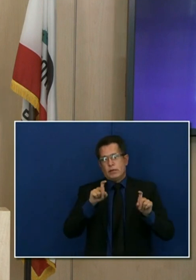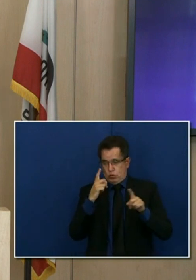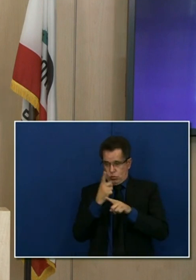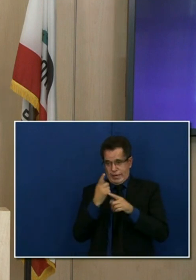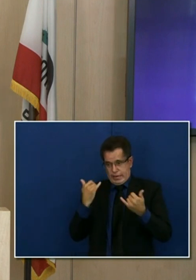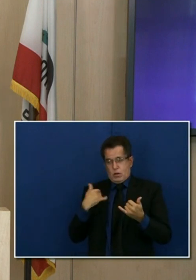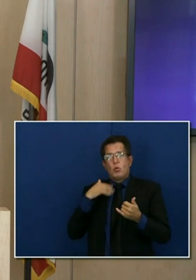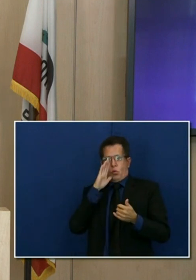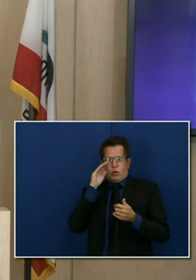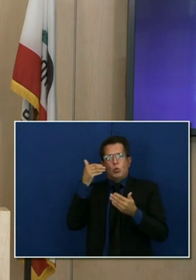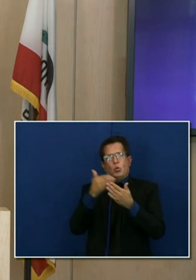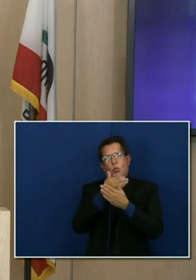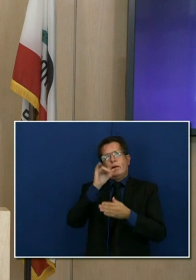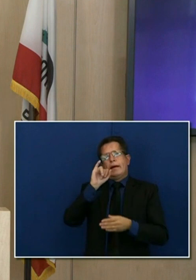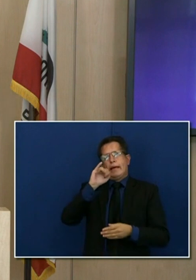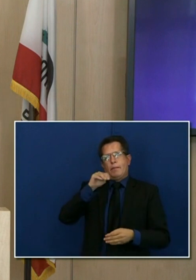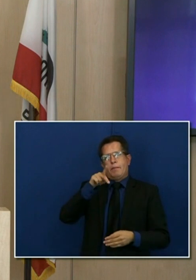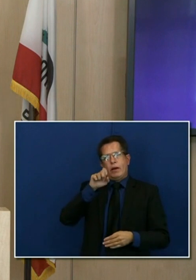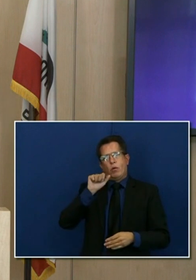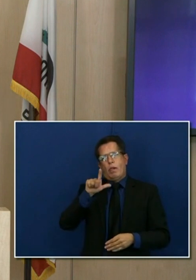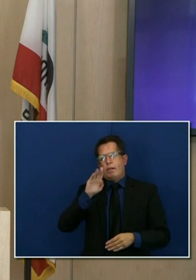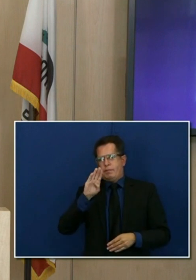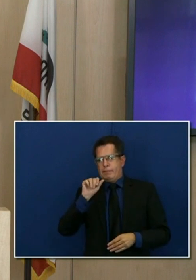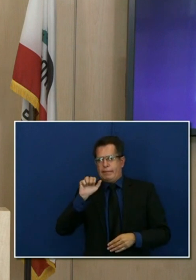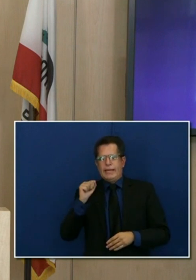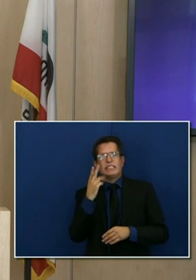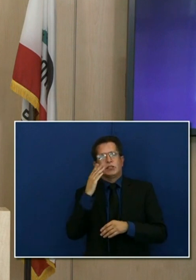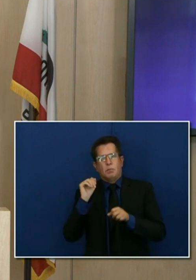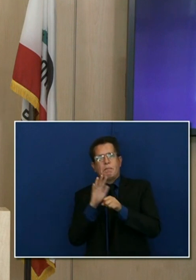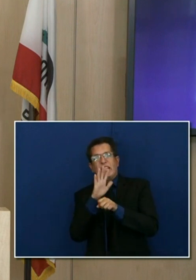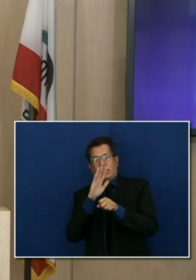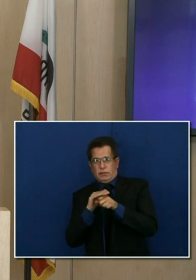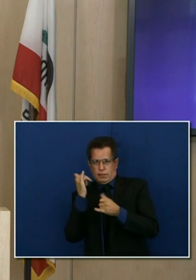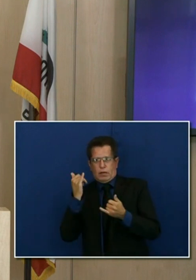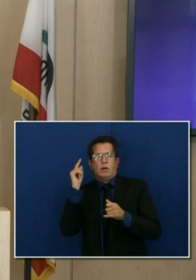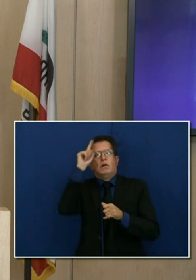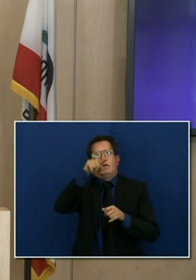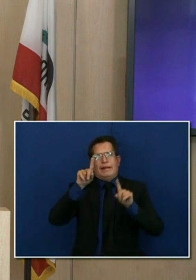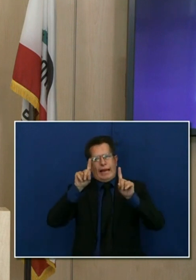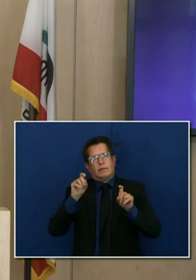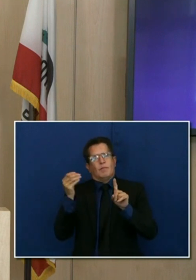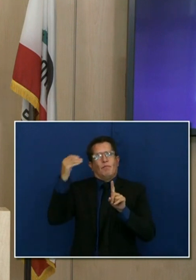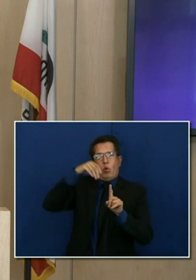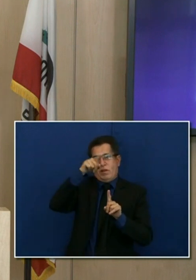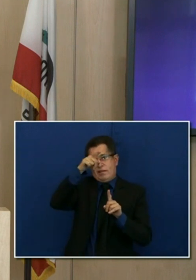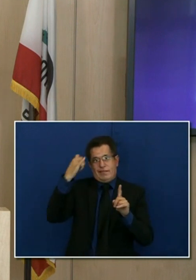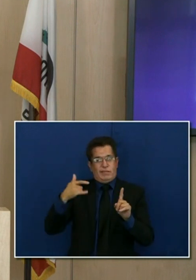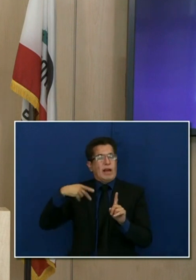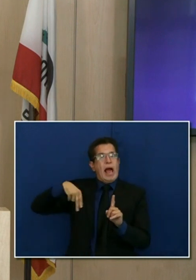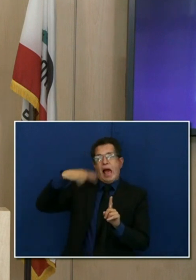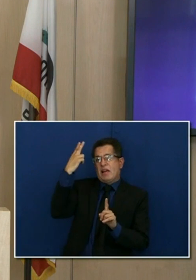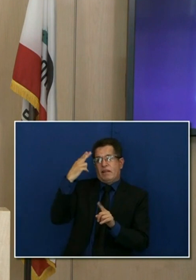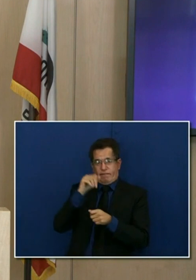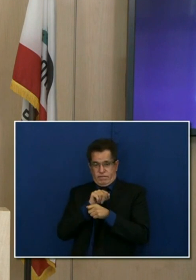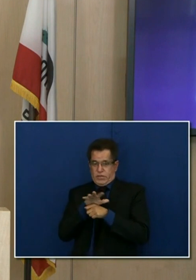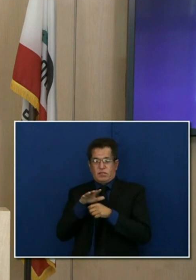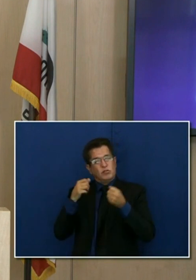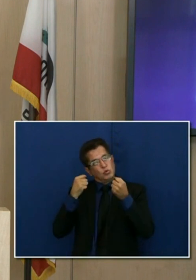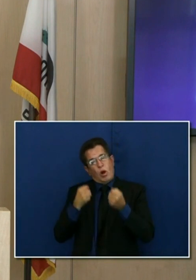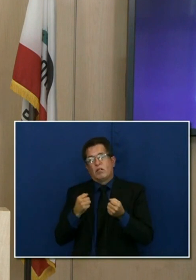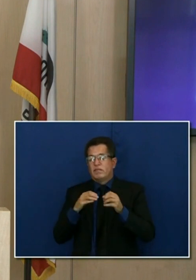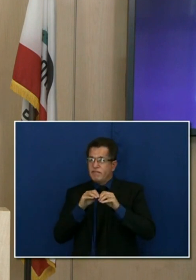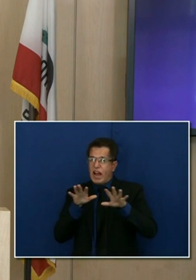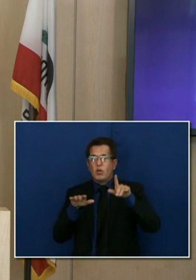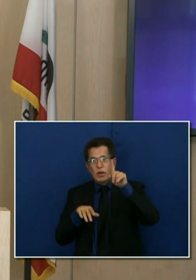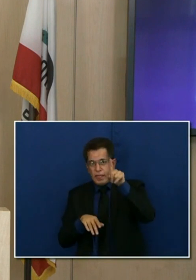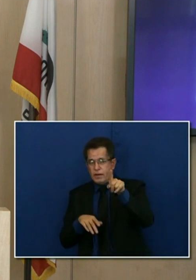my district, which has been hard hit by the COVID-19 virus. This is replacing a site at Mar Vista High